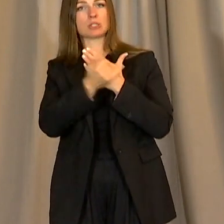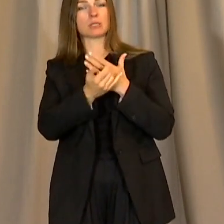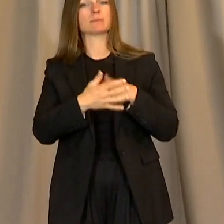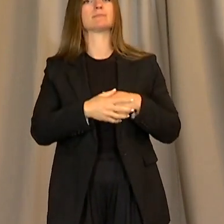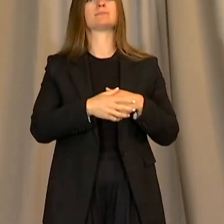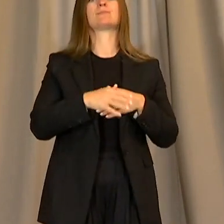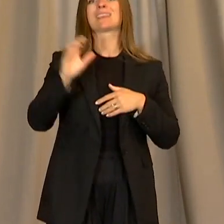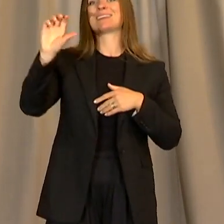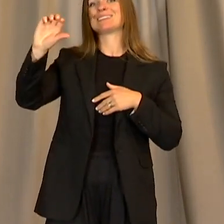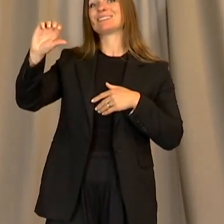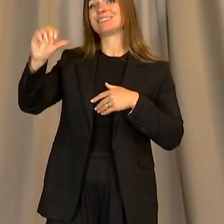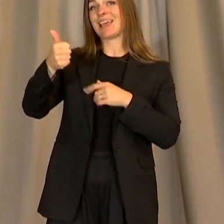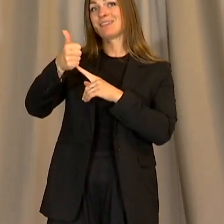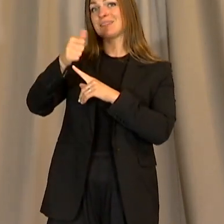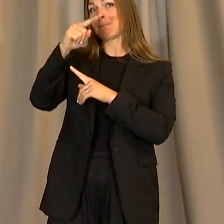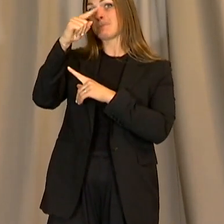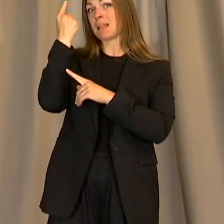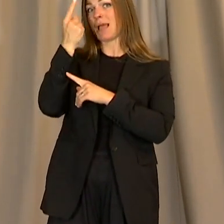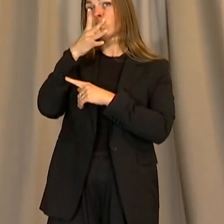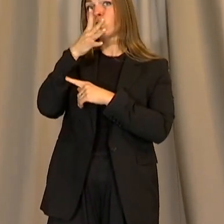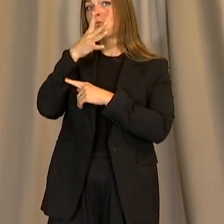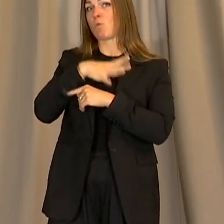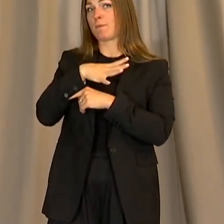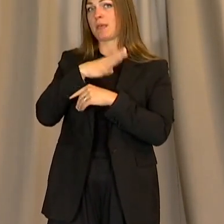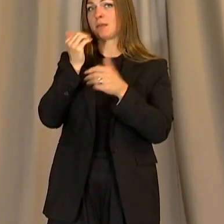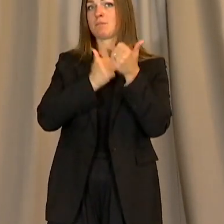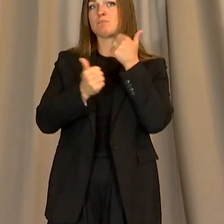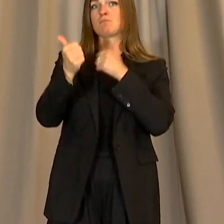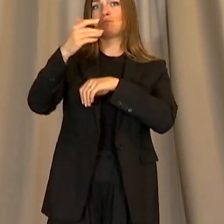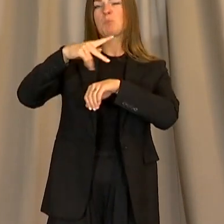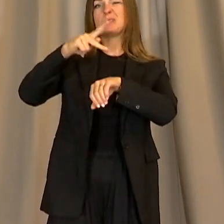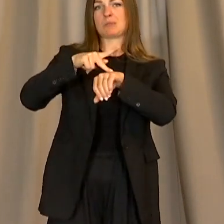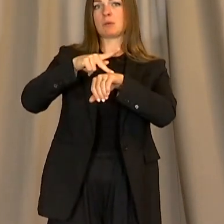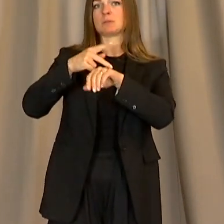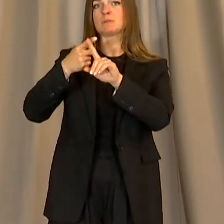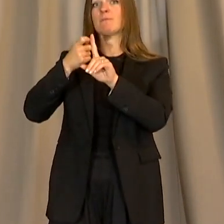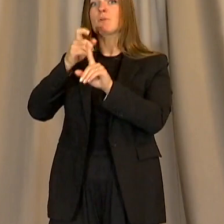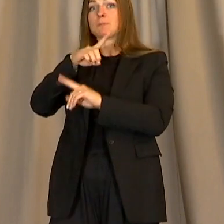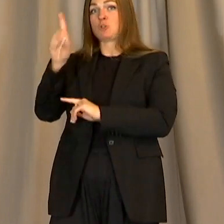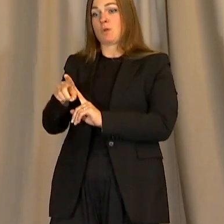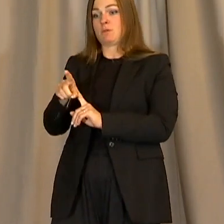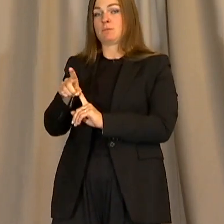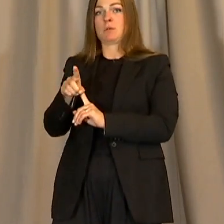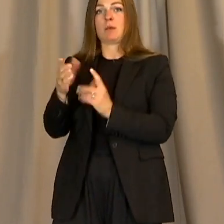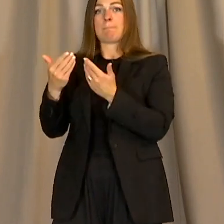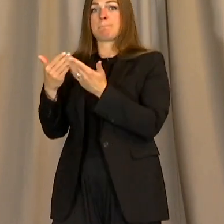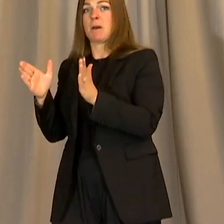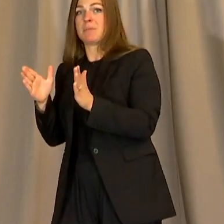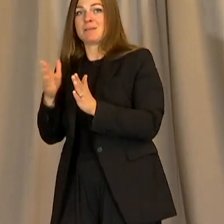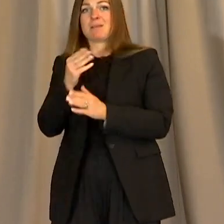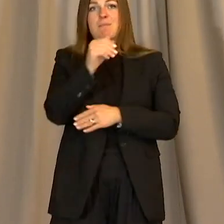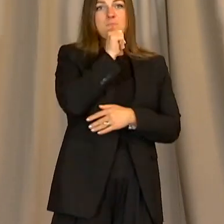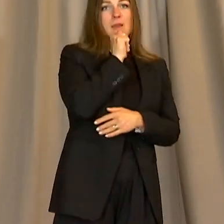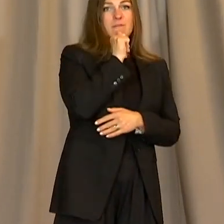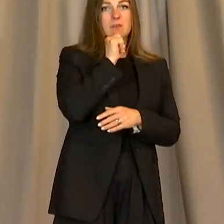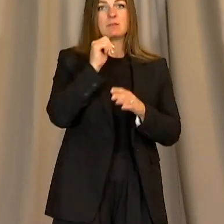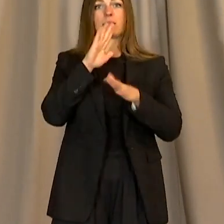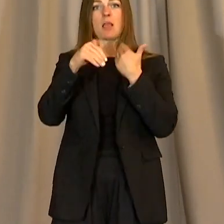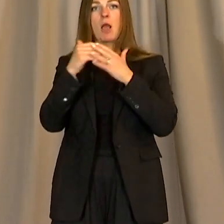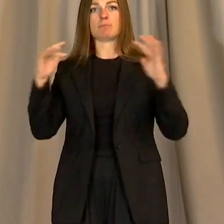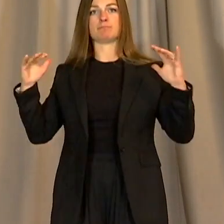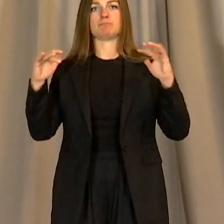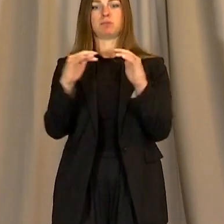women principals from Detroit, charter and public, come together and focus on wellness. This